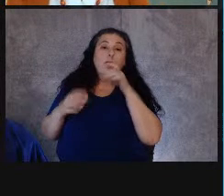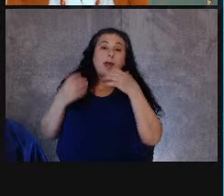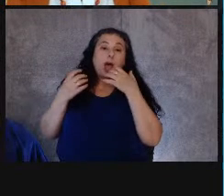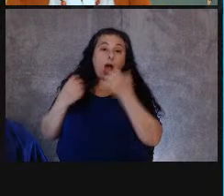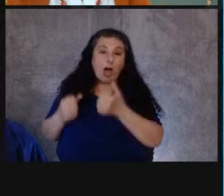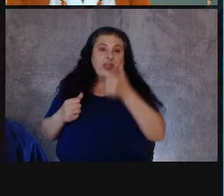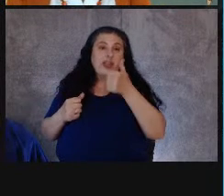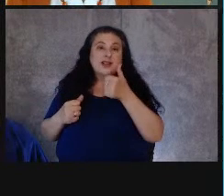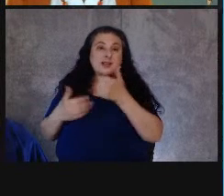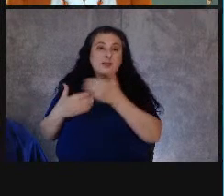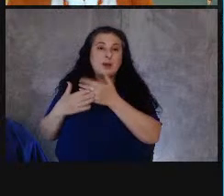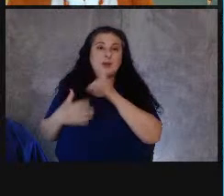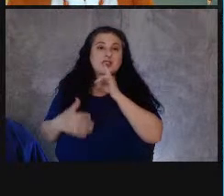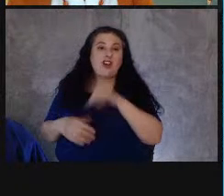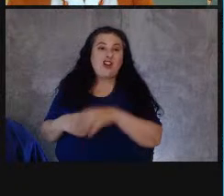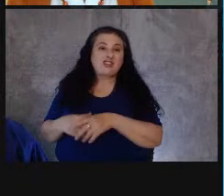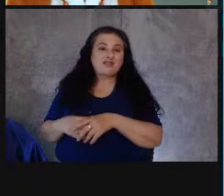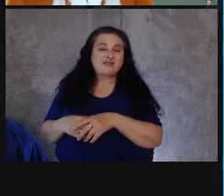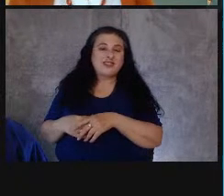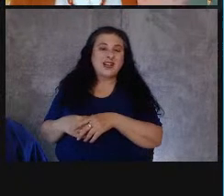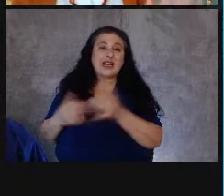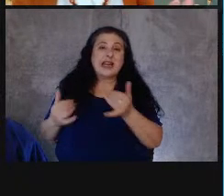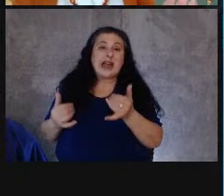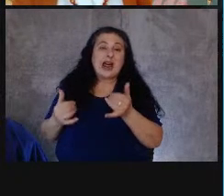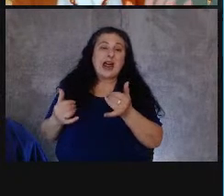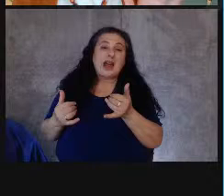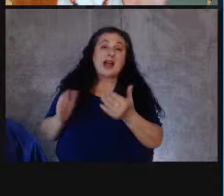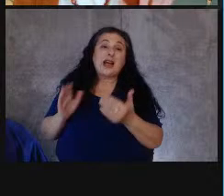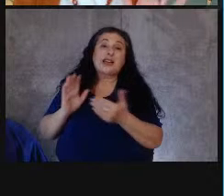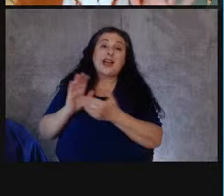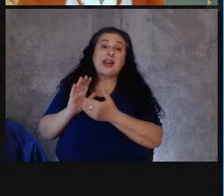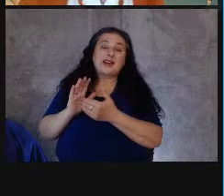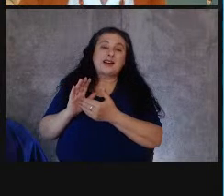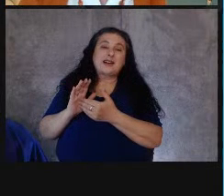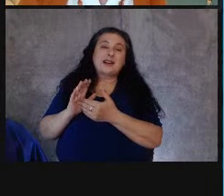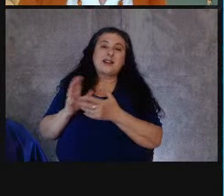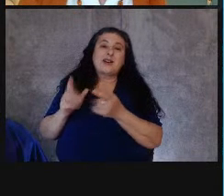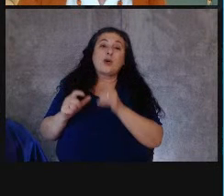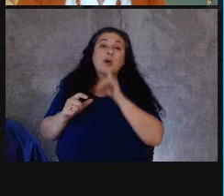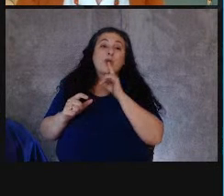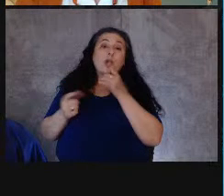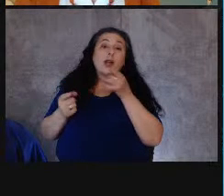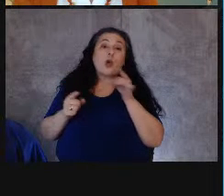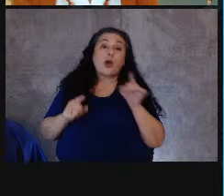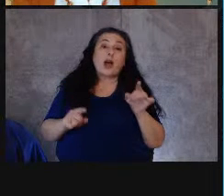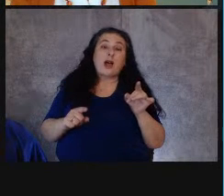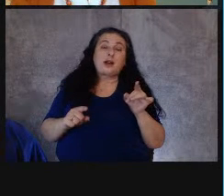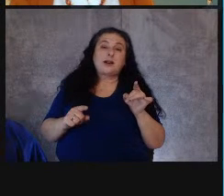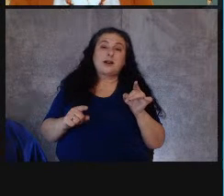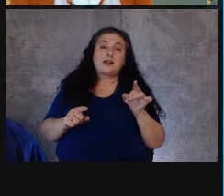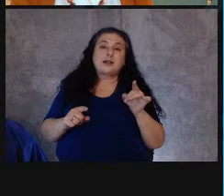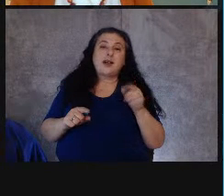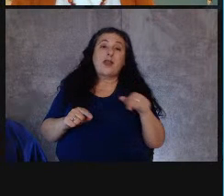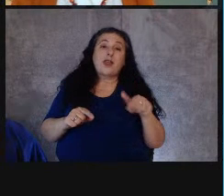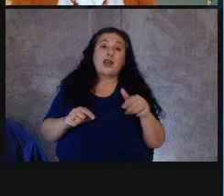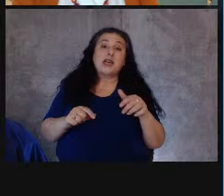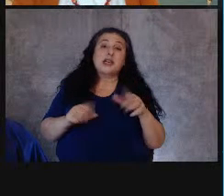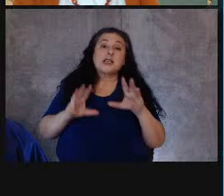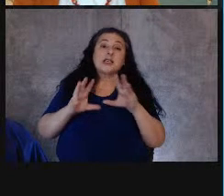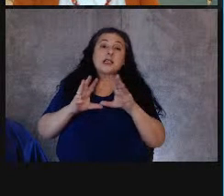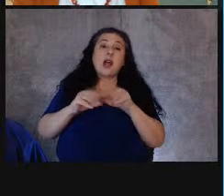healthiest babies actually were. Now, again, what's really going on at these